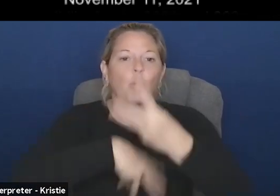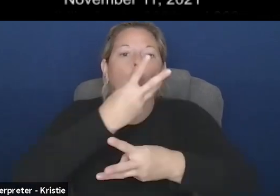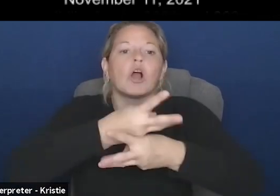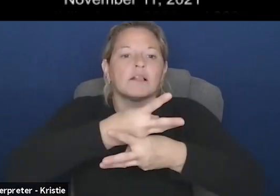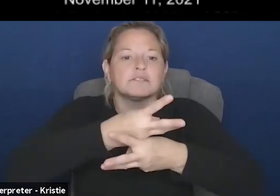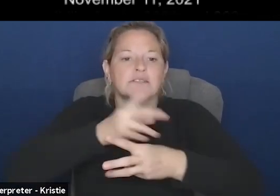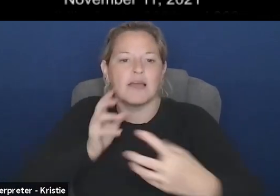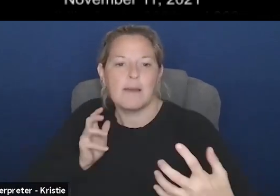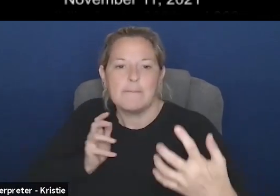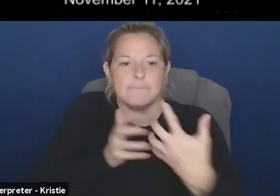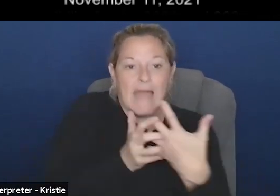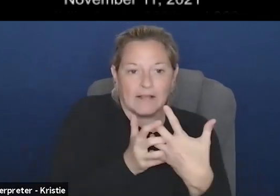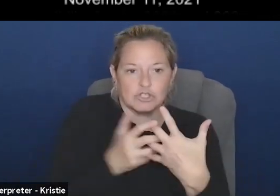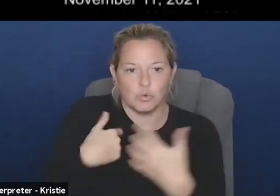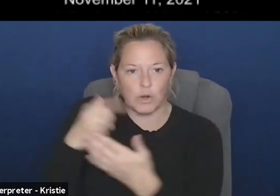important,